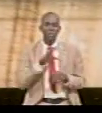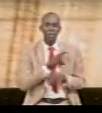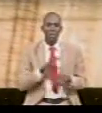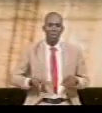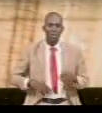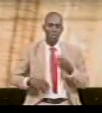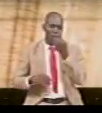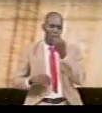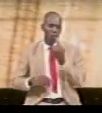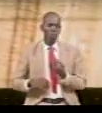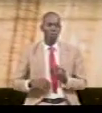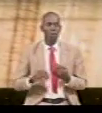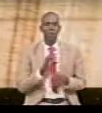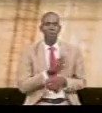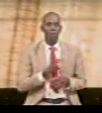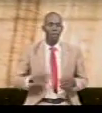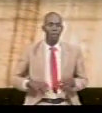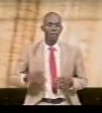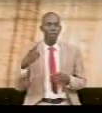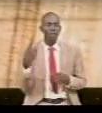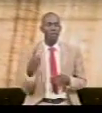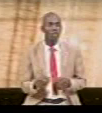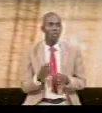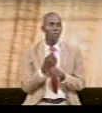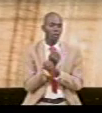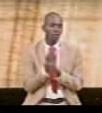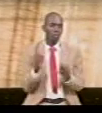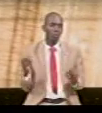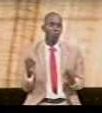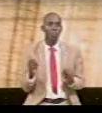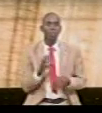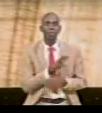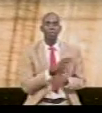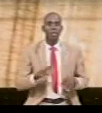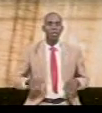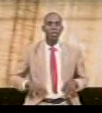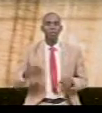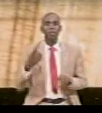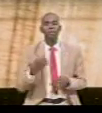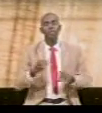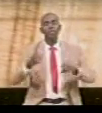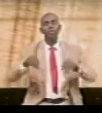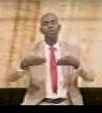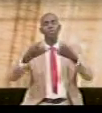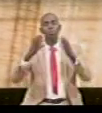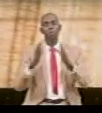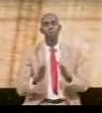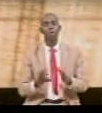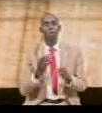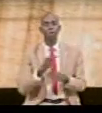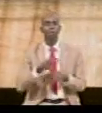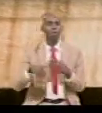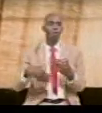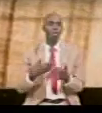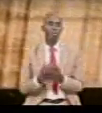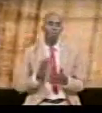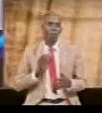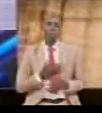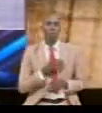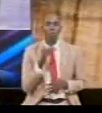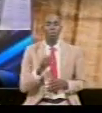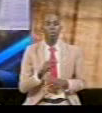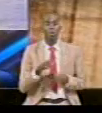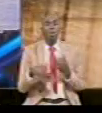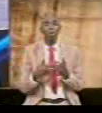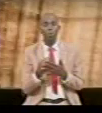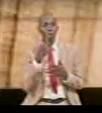the Savior, Christ the Sanctifier, Christ the Supplier of all our needs, those who abandon